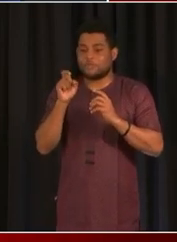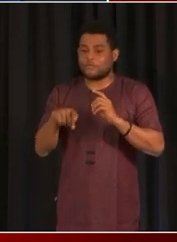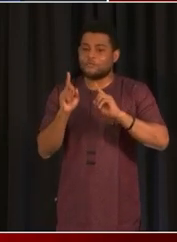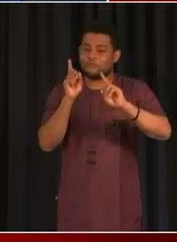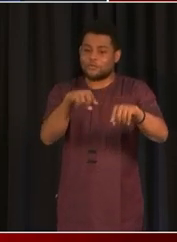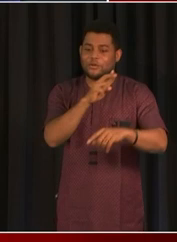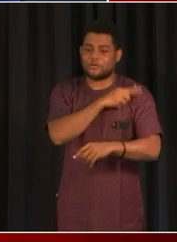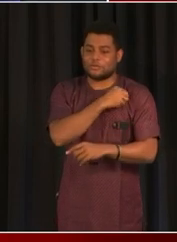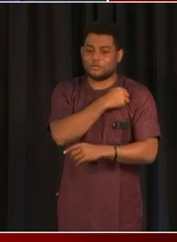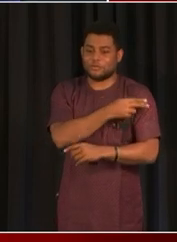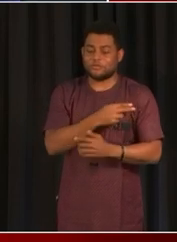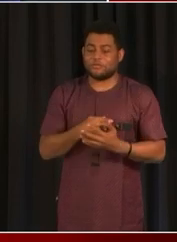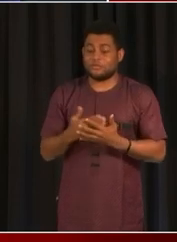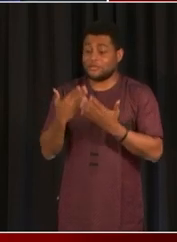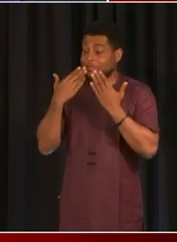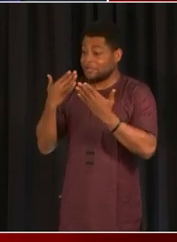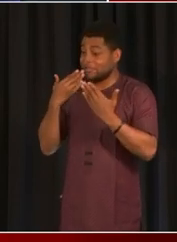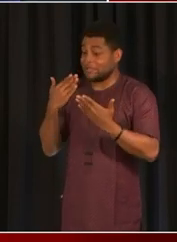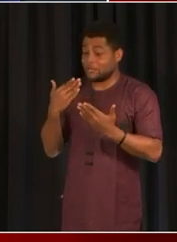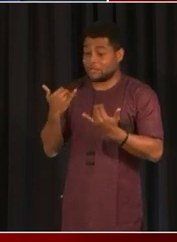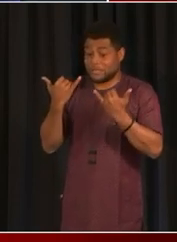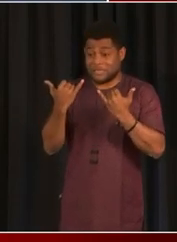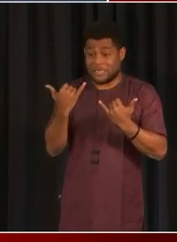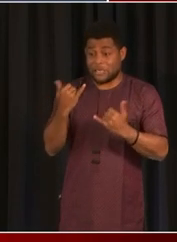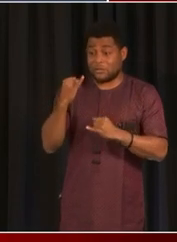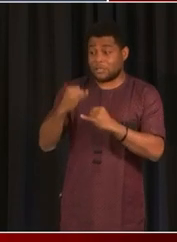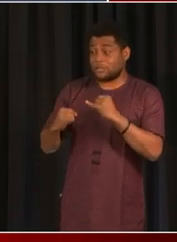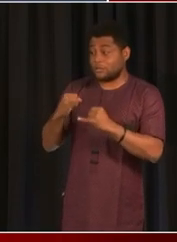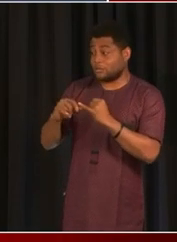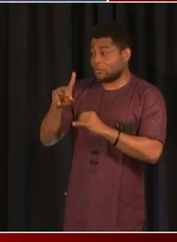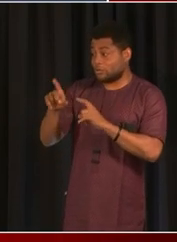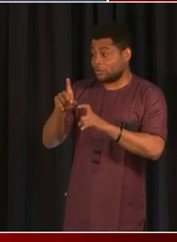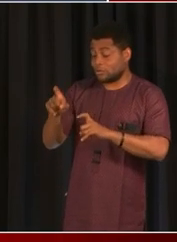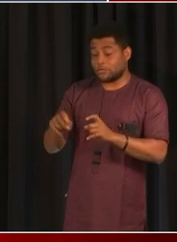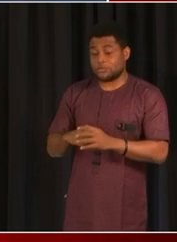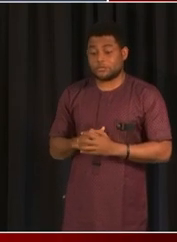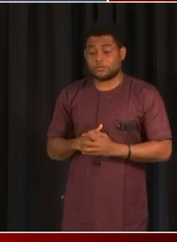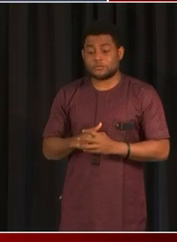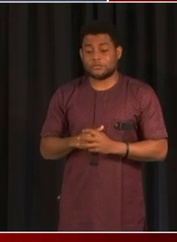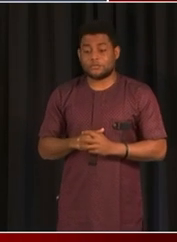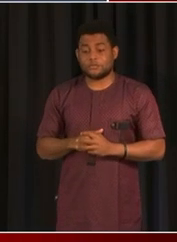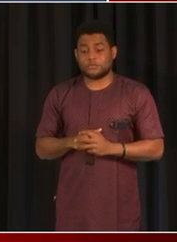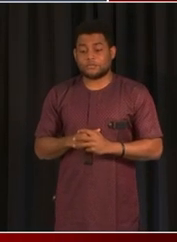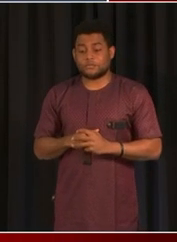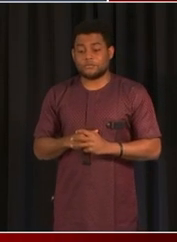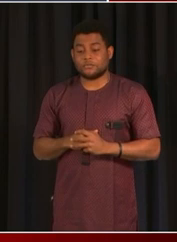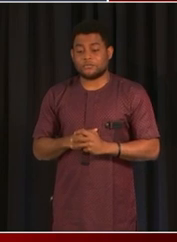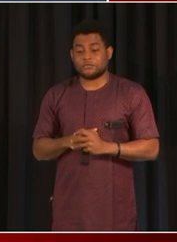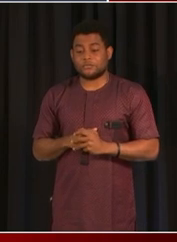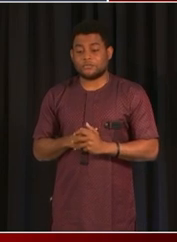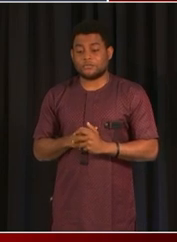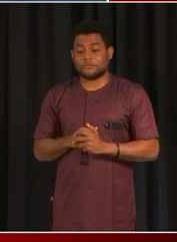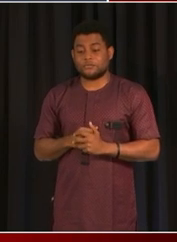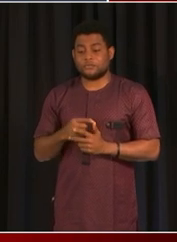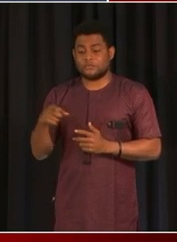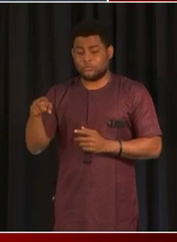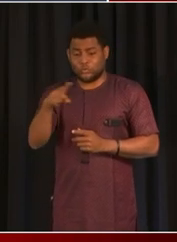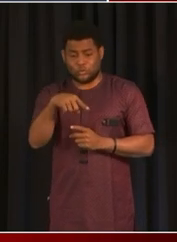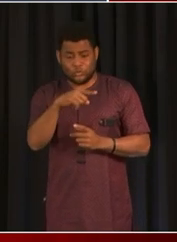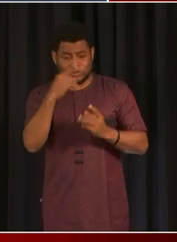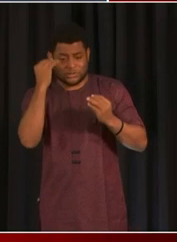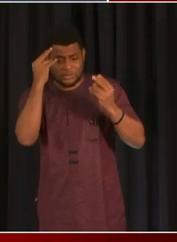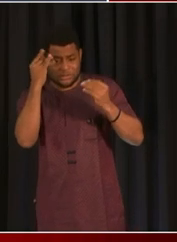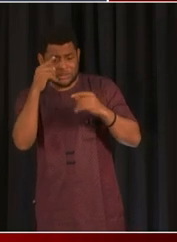Okay. All right, last ones. Perry? Are you guys considering any new restrictions,